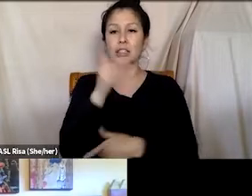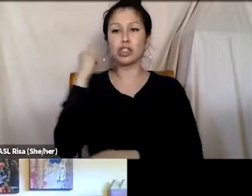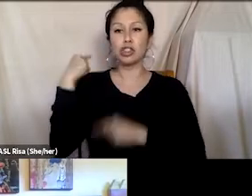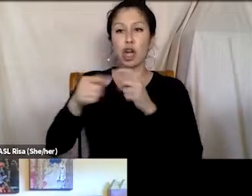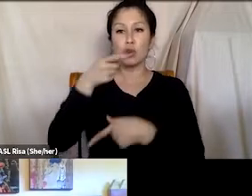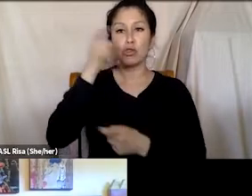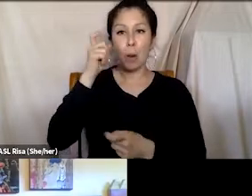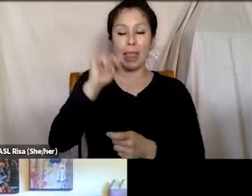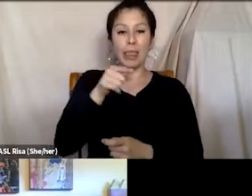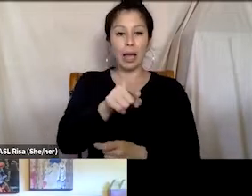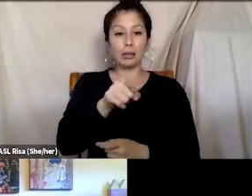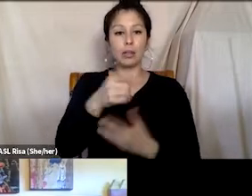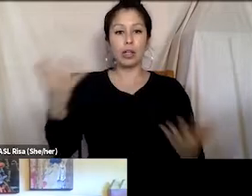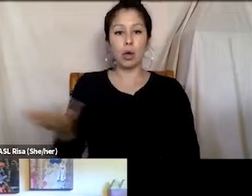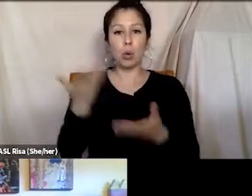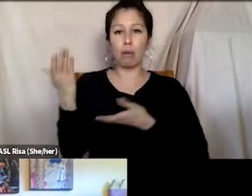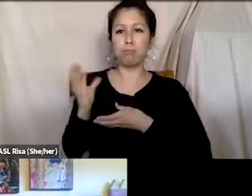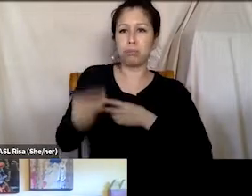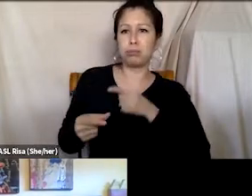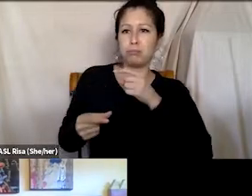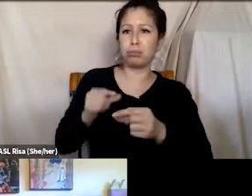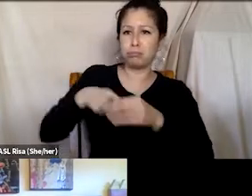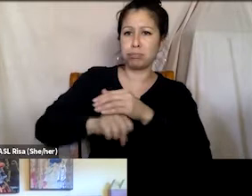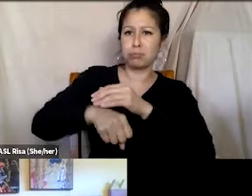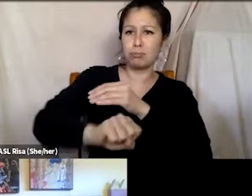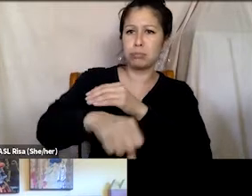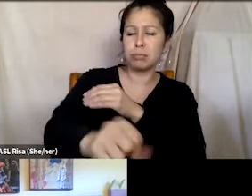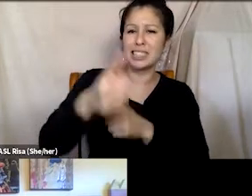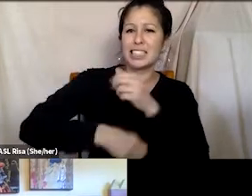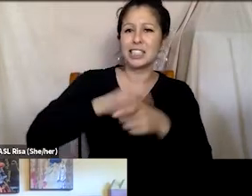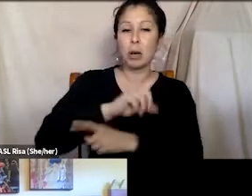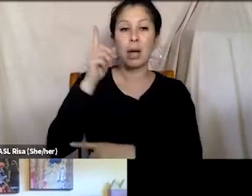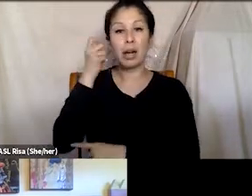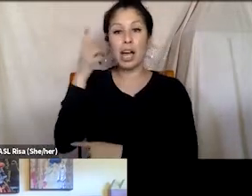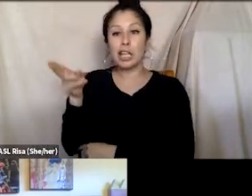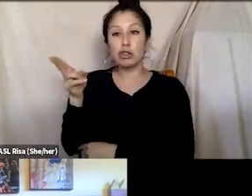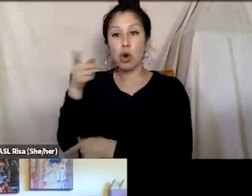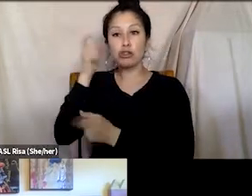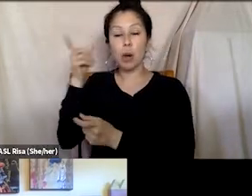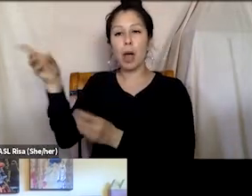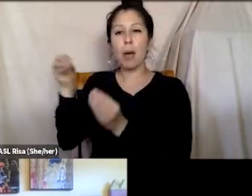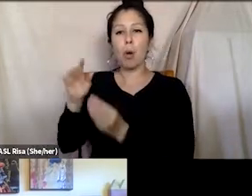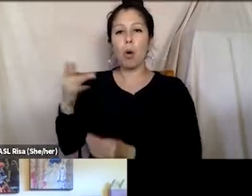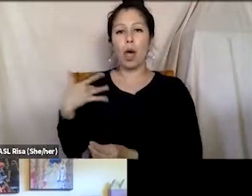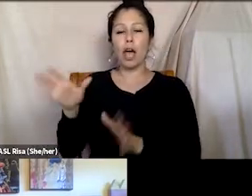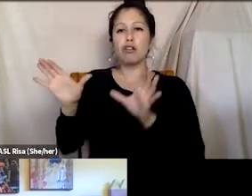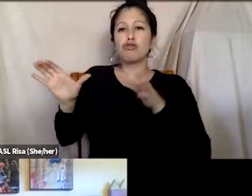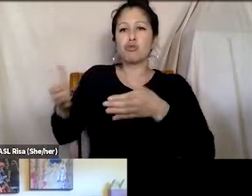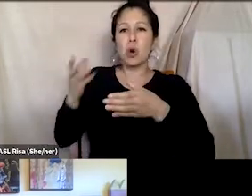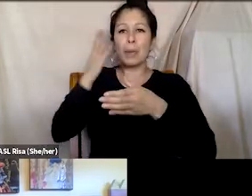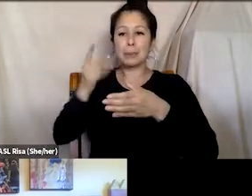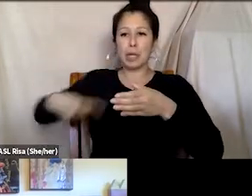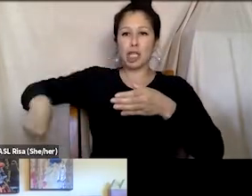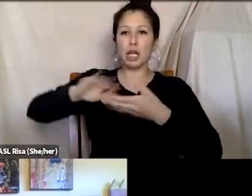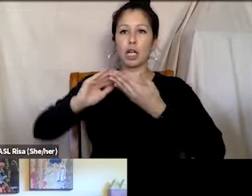trauma is what is carried from one generation to the next, whereas historical trauma is more of a group